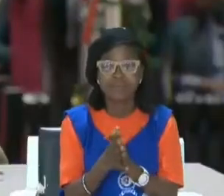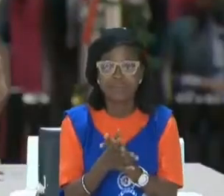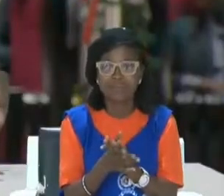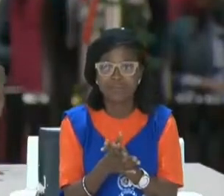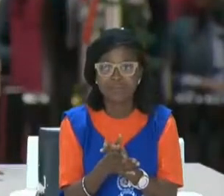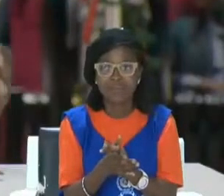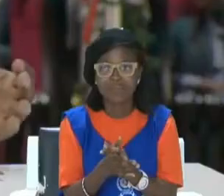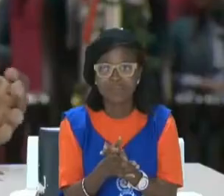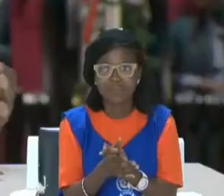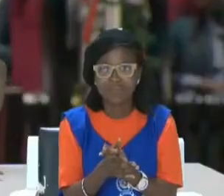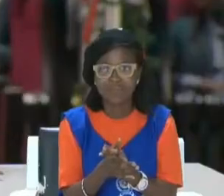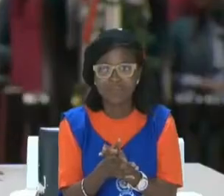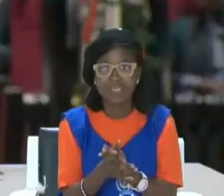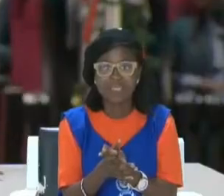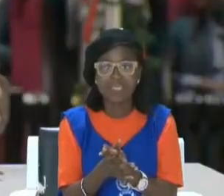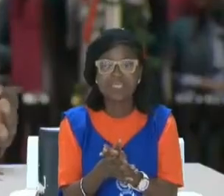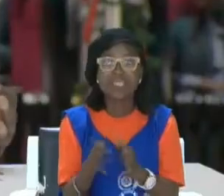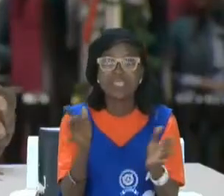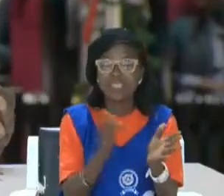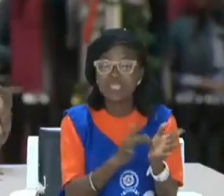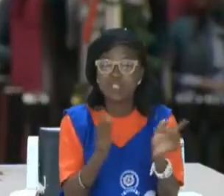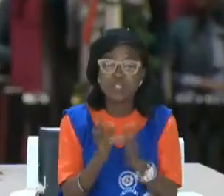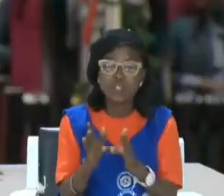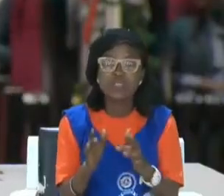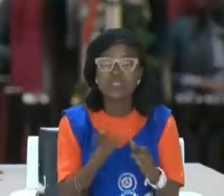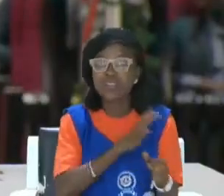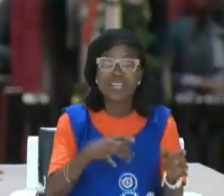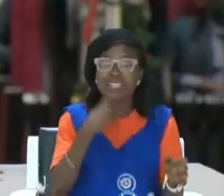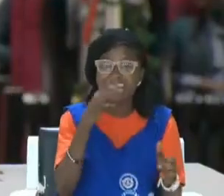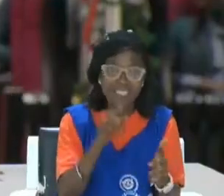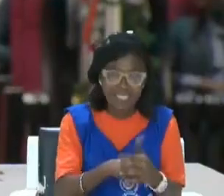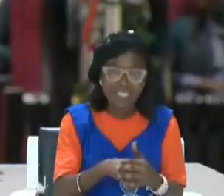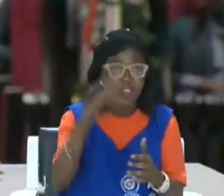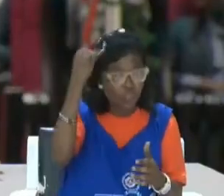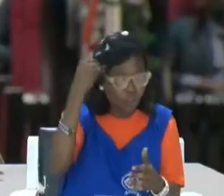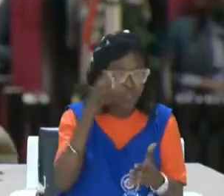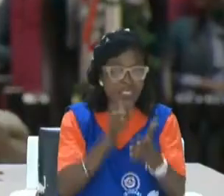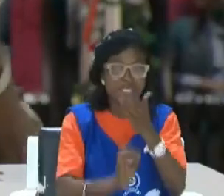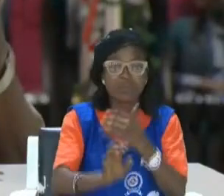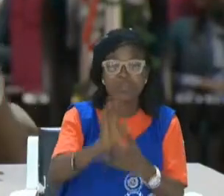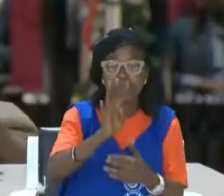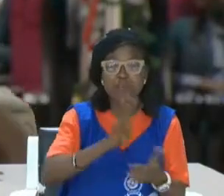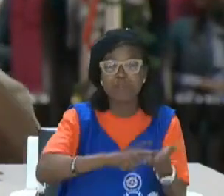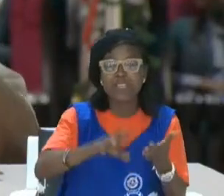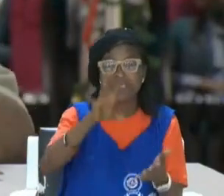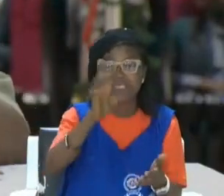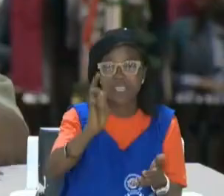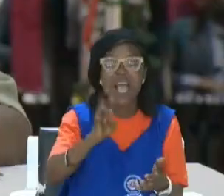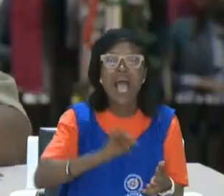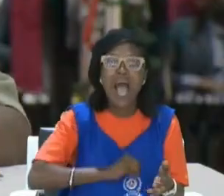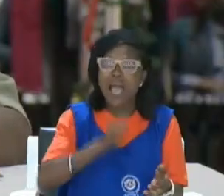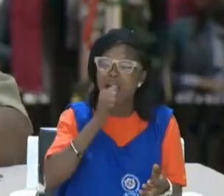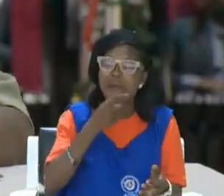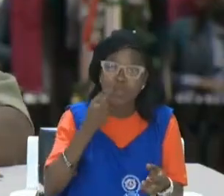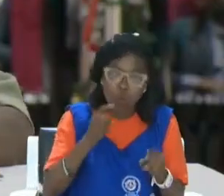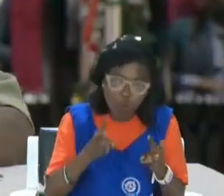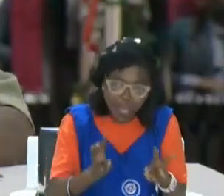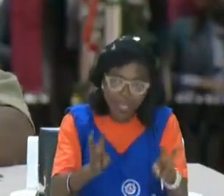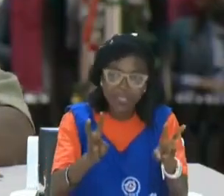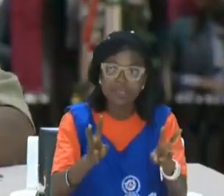Yeah. Why? Because Jesus Christ said in John 14 verse 6, John 14 verse 6, he said, I am the way.